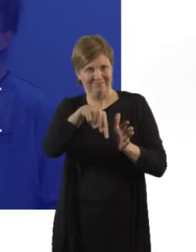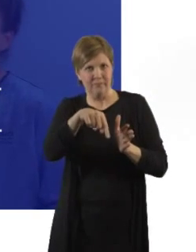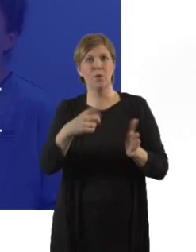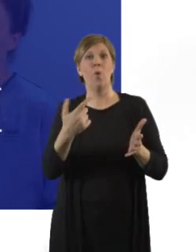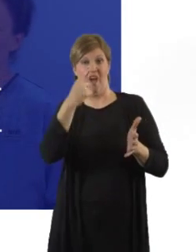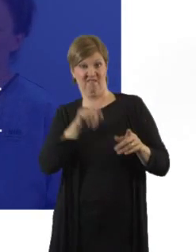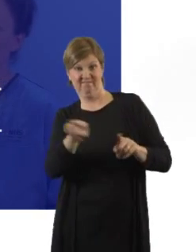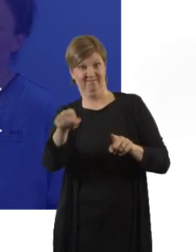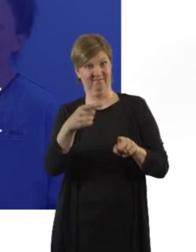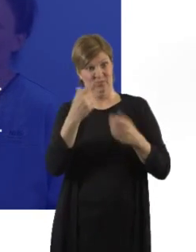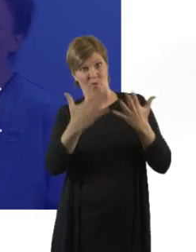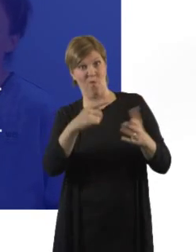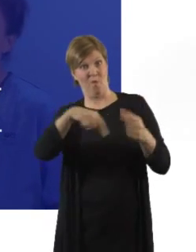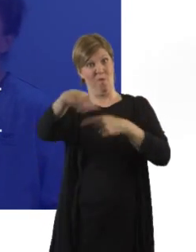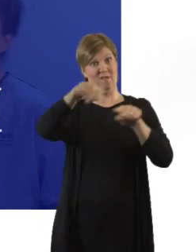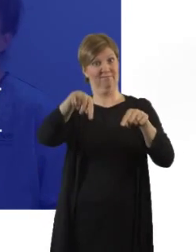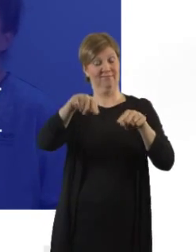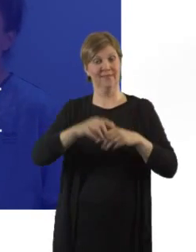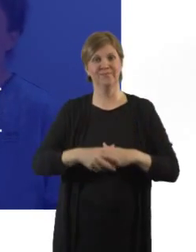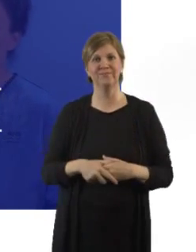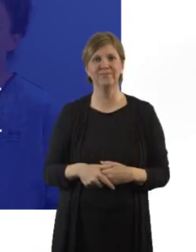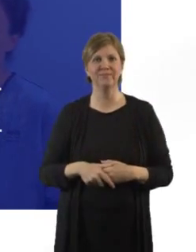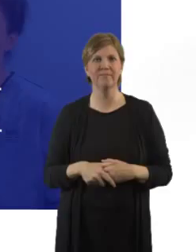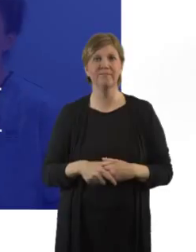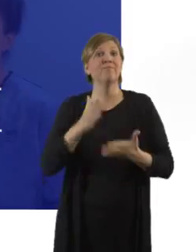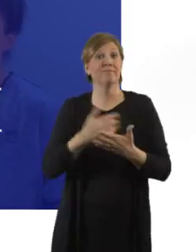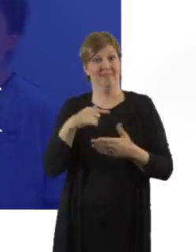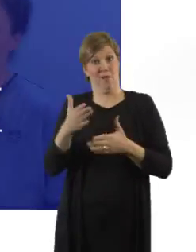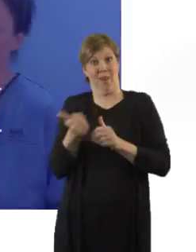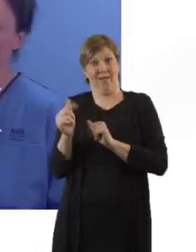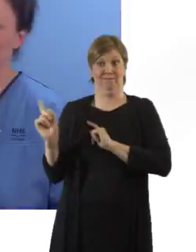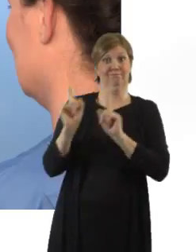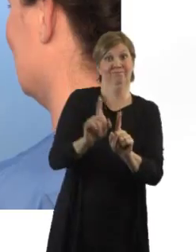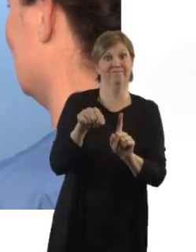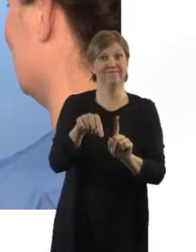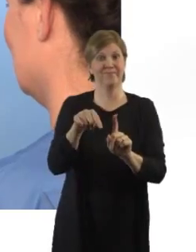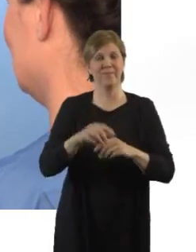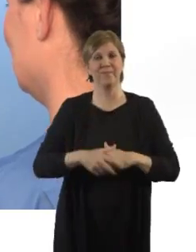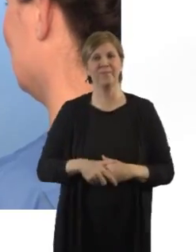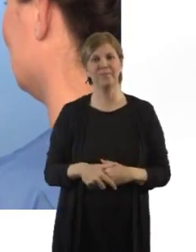painful uterine contractions and when the cervix is dilated to 4 centimetres. So the assessment tells the